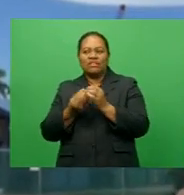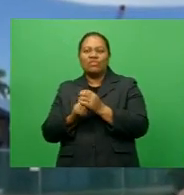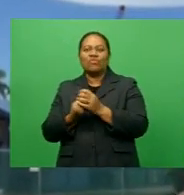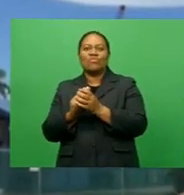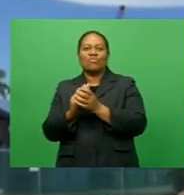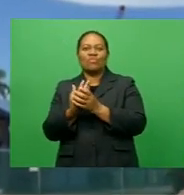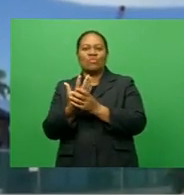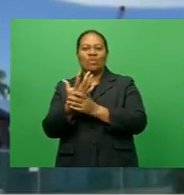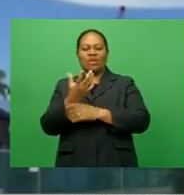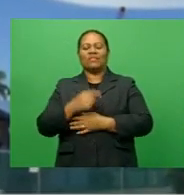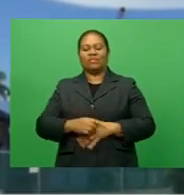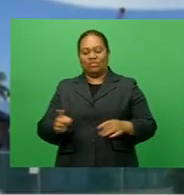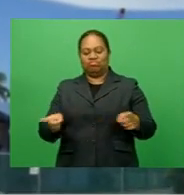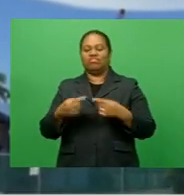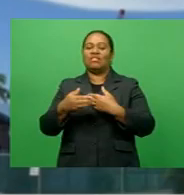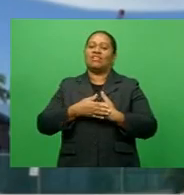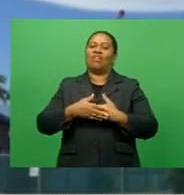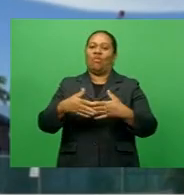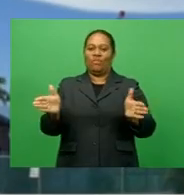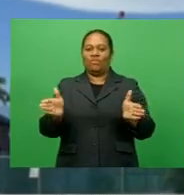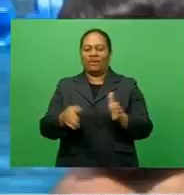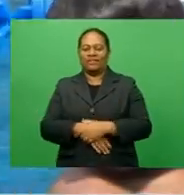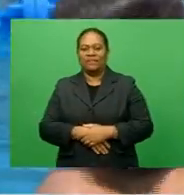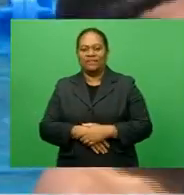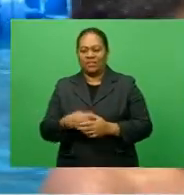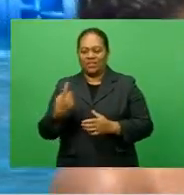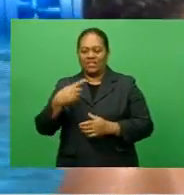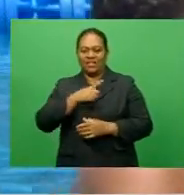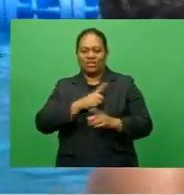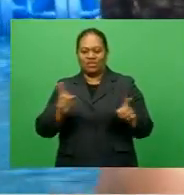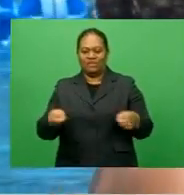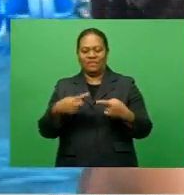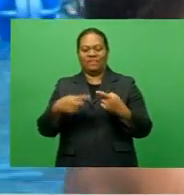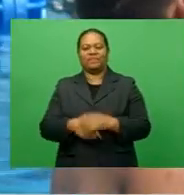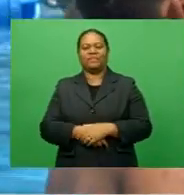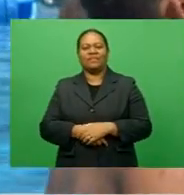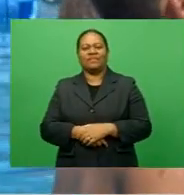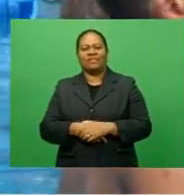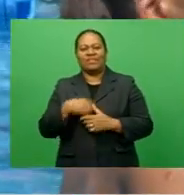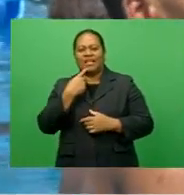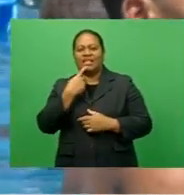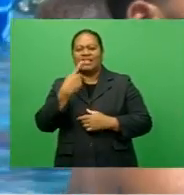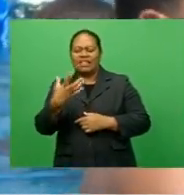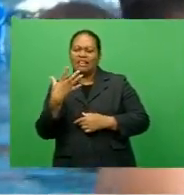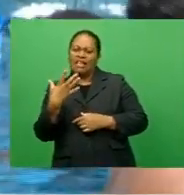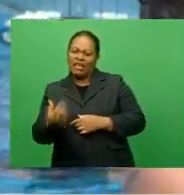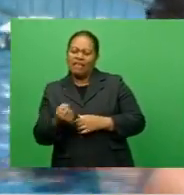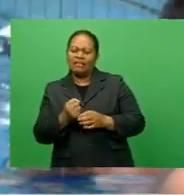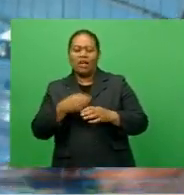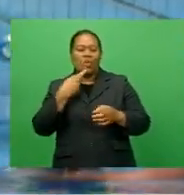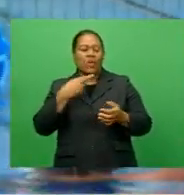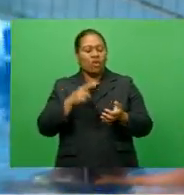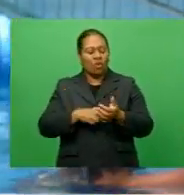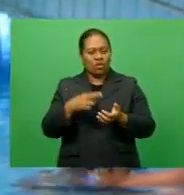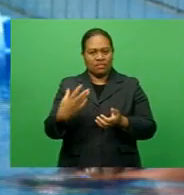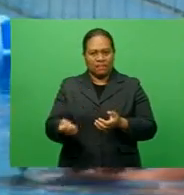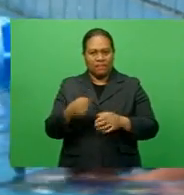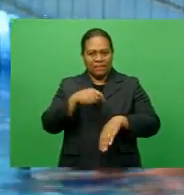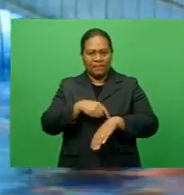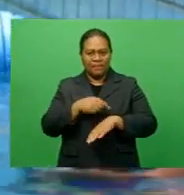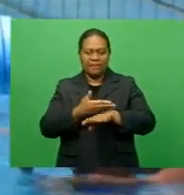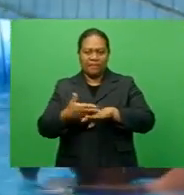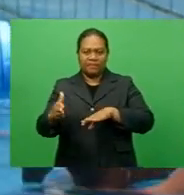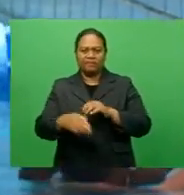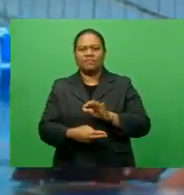and come compete in the open age with us. National reps have also set the bar, securing record times. We had